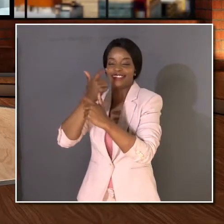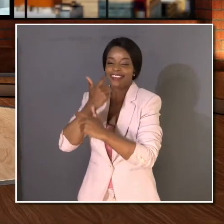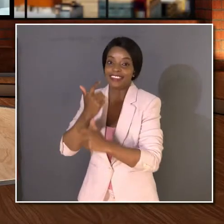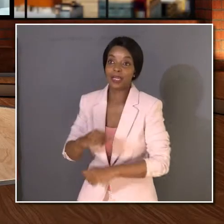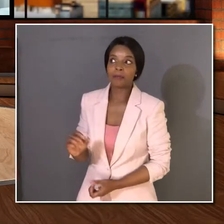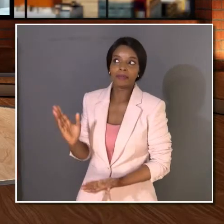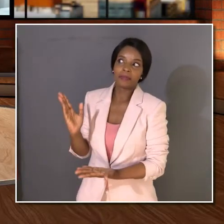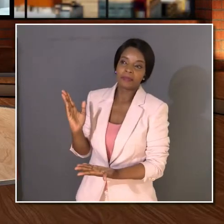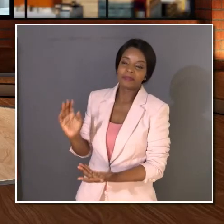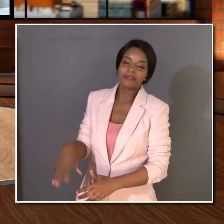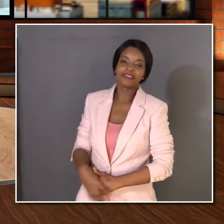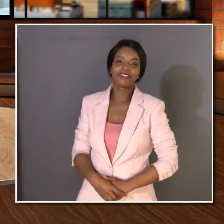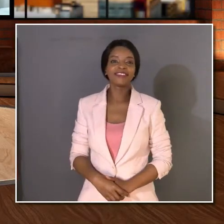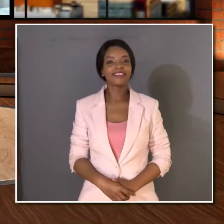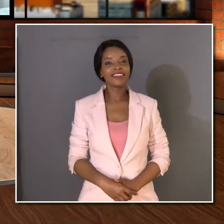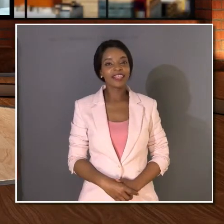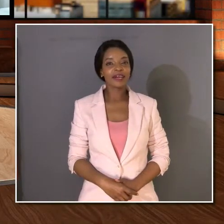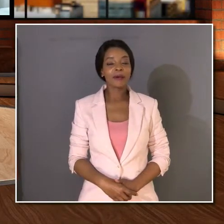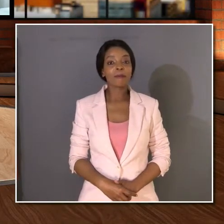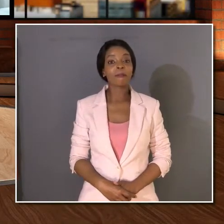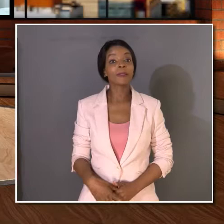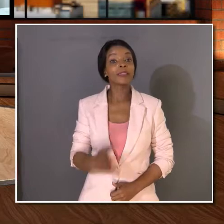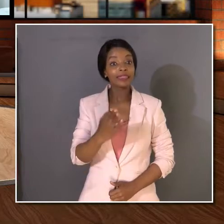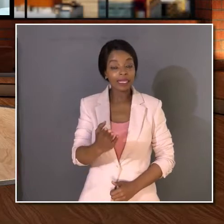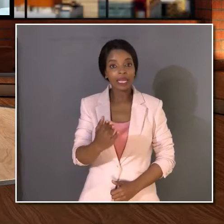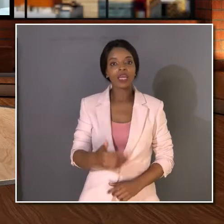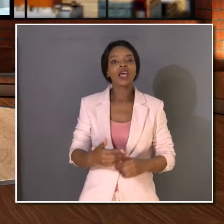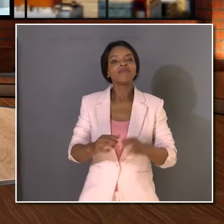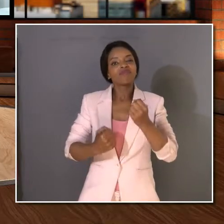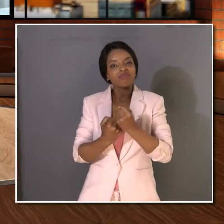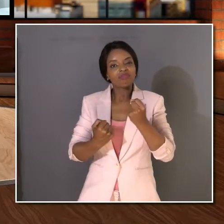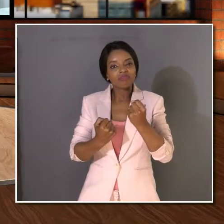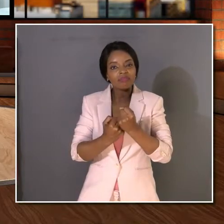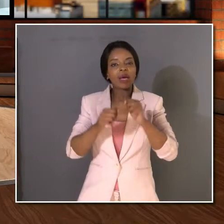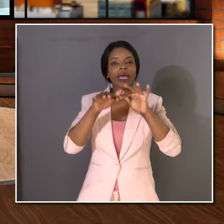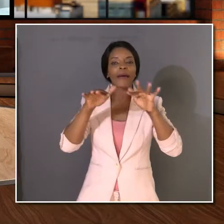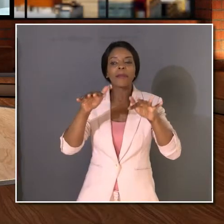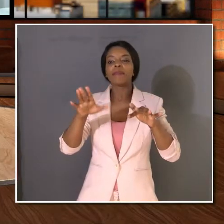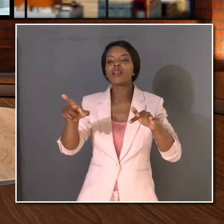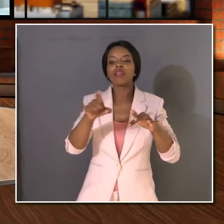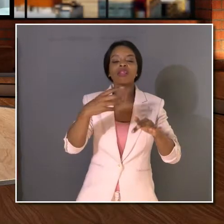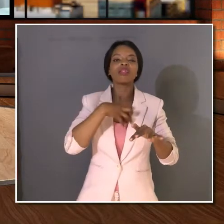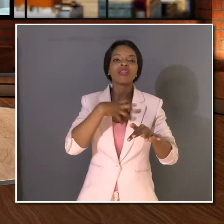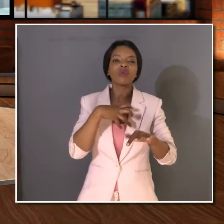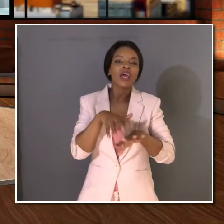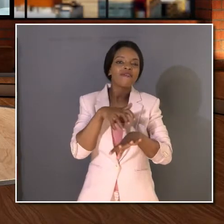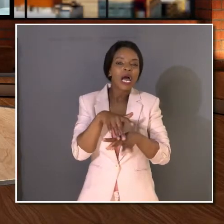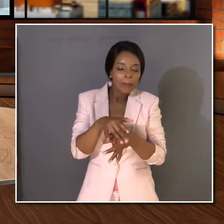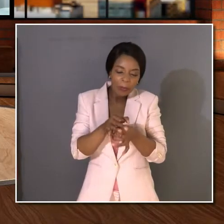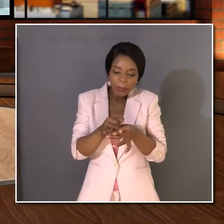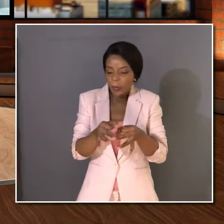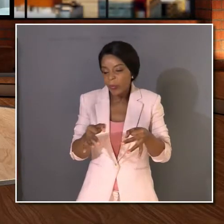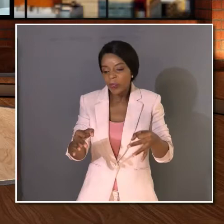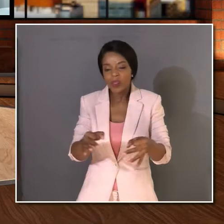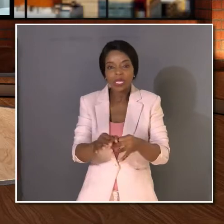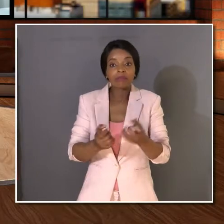There she is. A social enterprise supporting communal farmers to build a sustainable farming model that provides